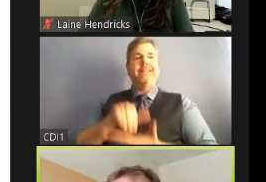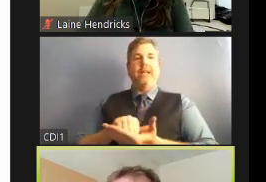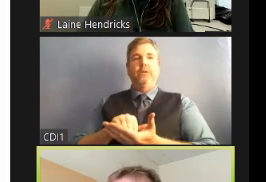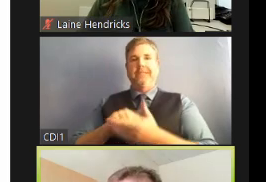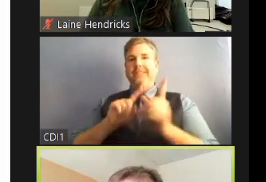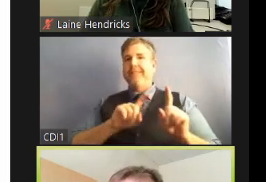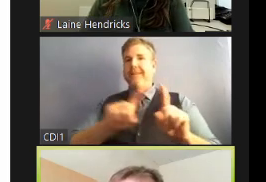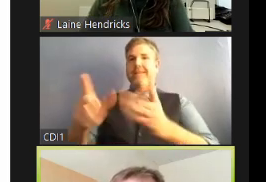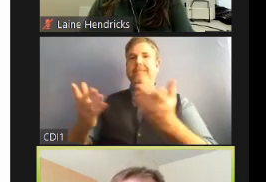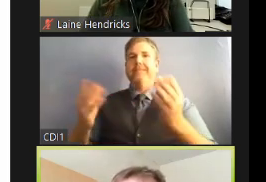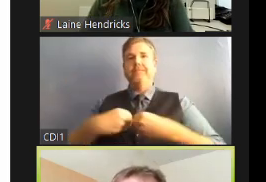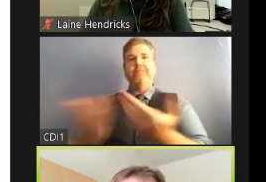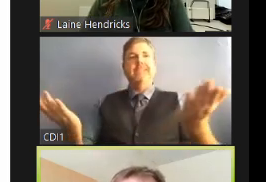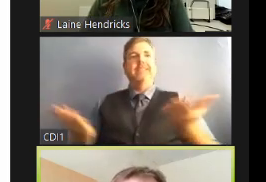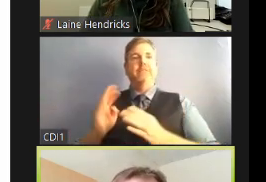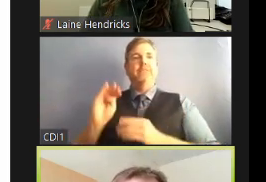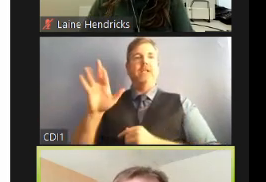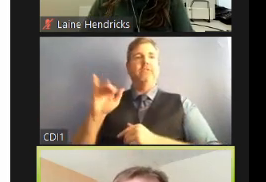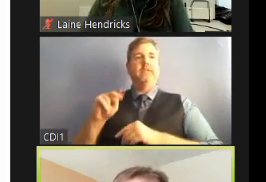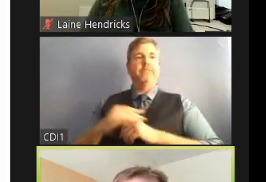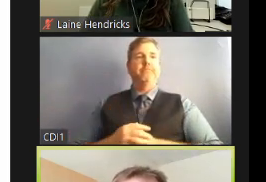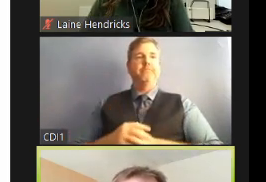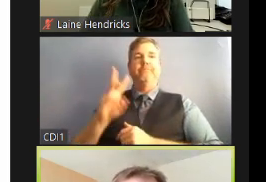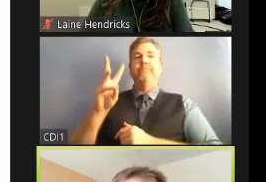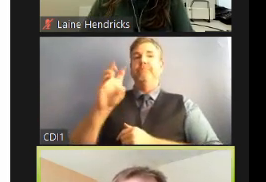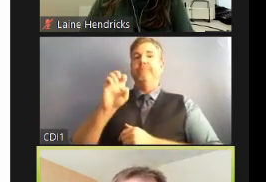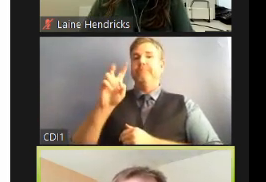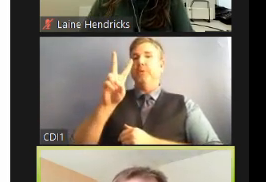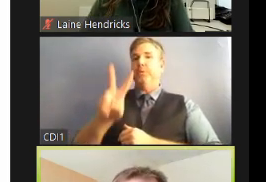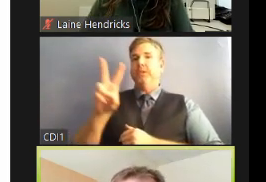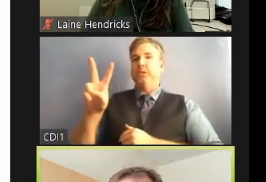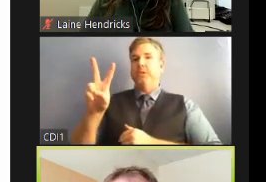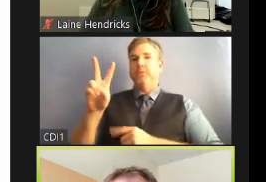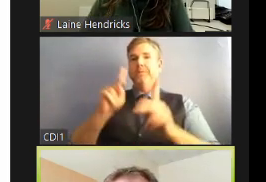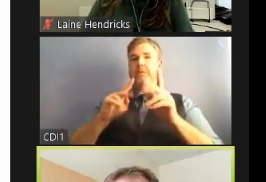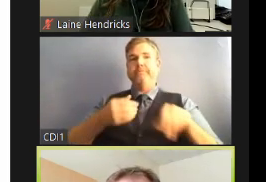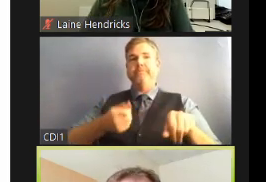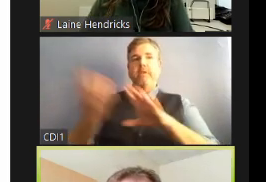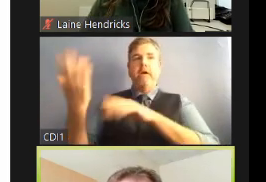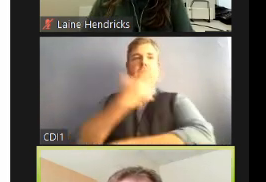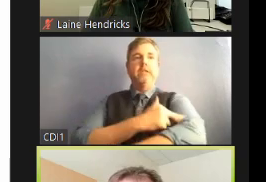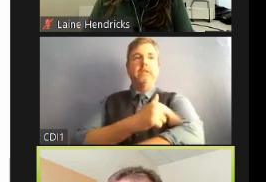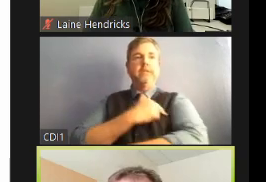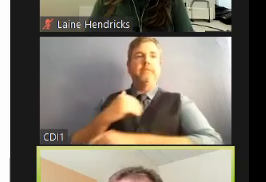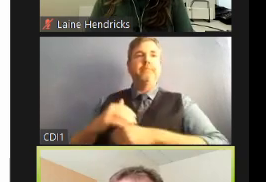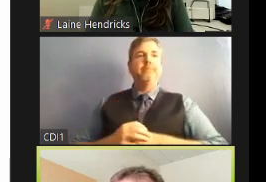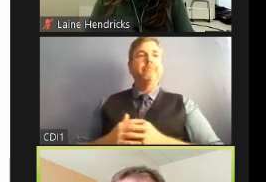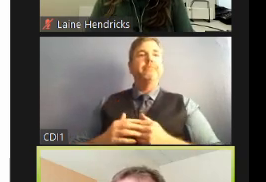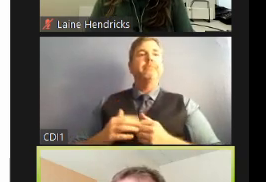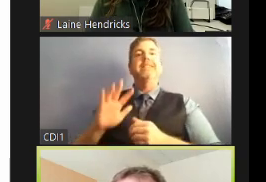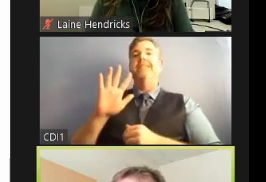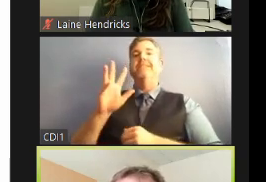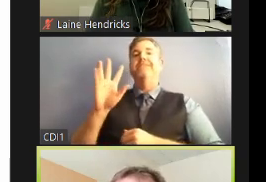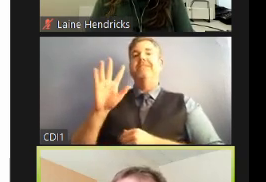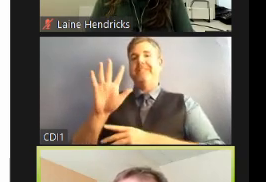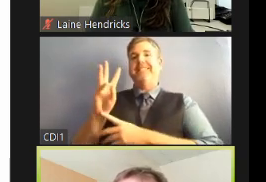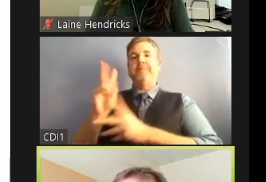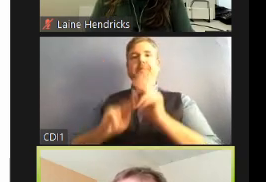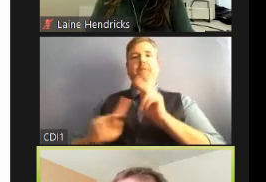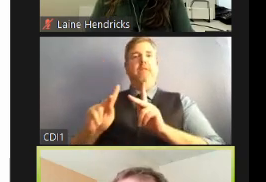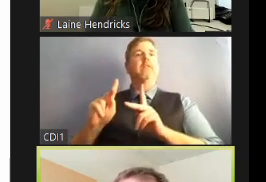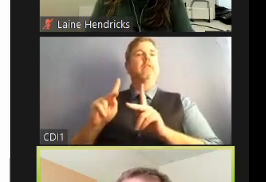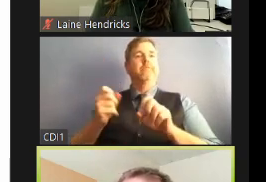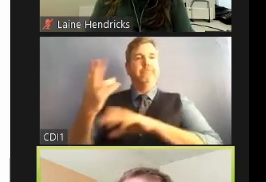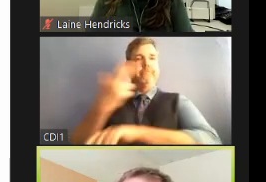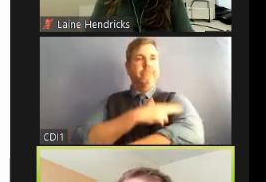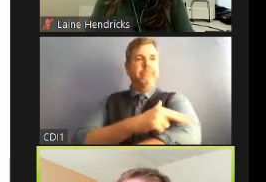with 56 deaths. Right now, where there are, as of yesterday, there were 14 cases in the hospital, 12 of